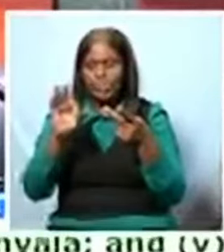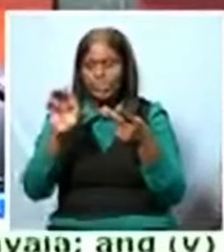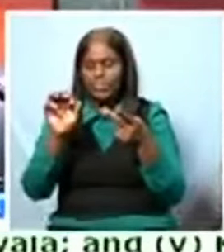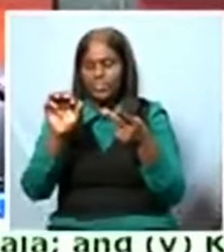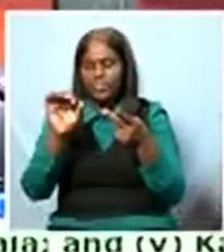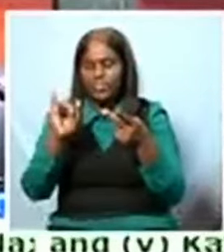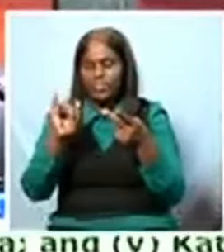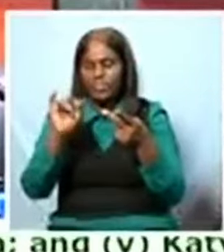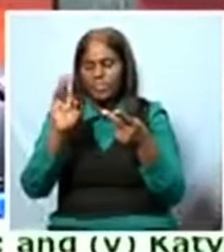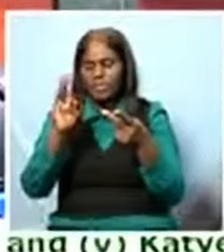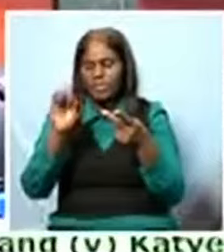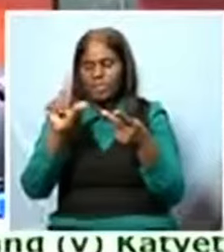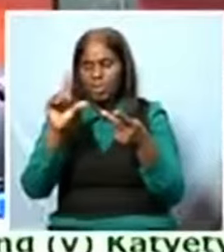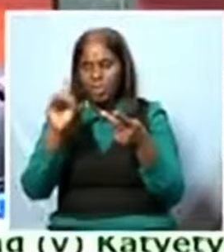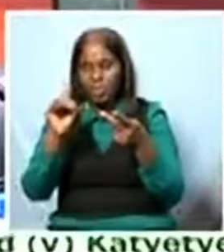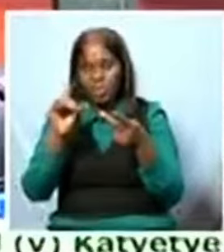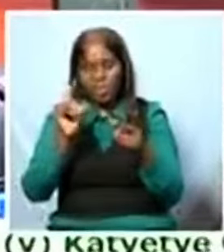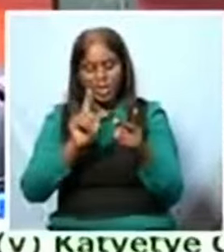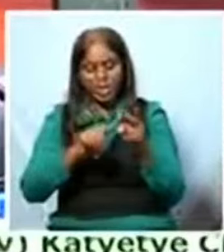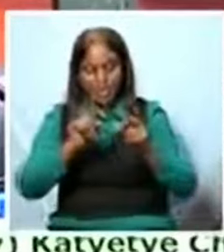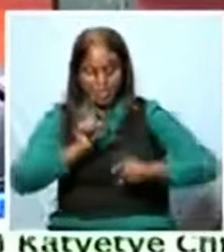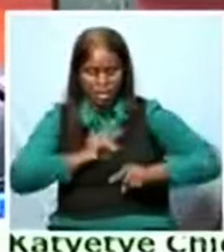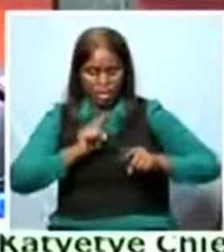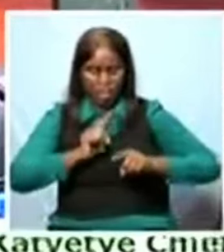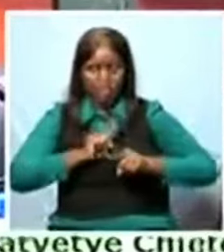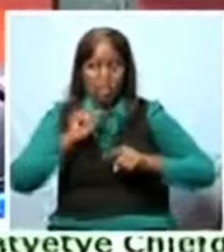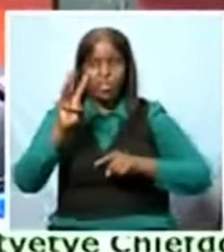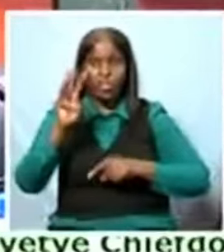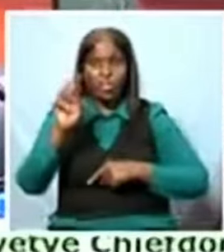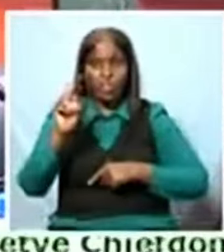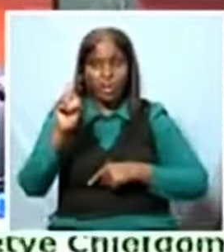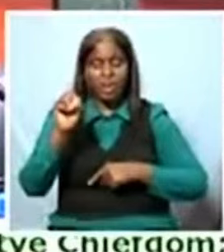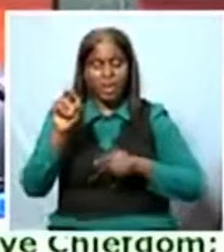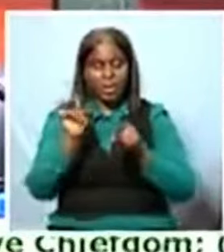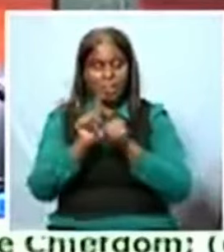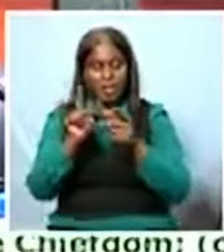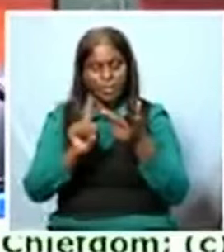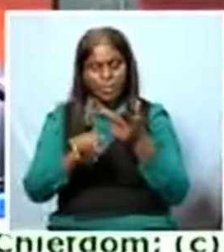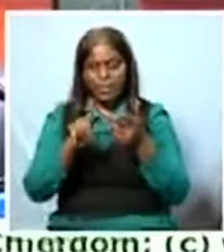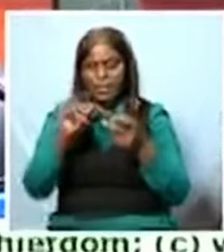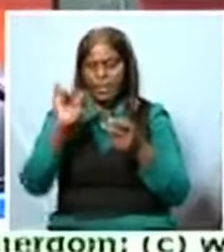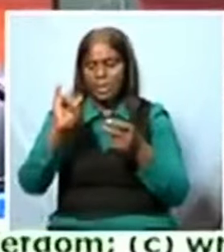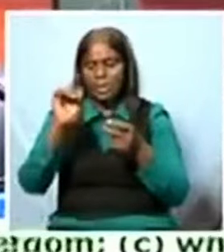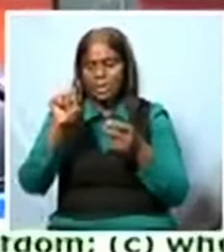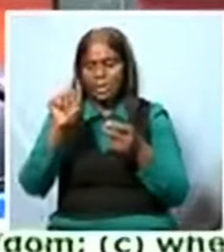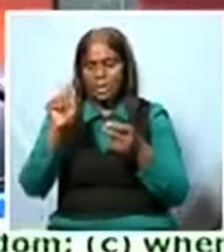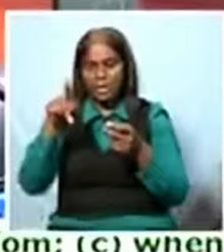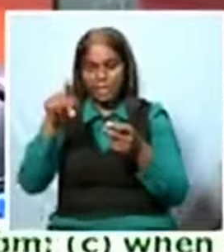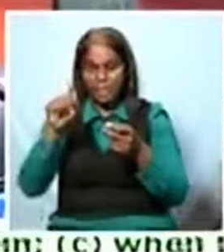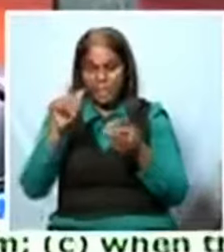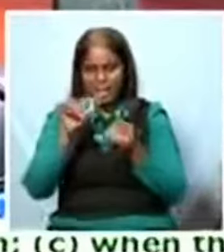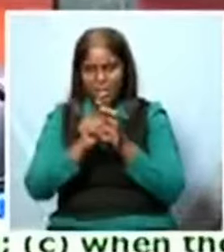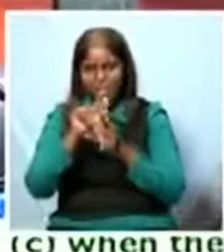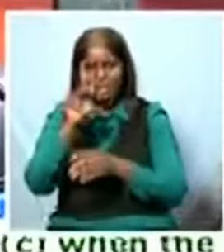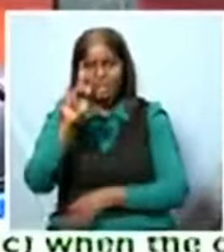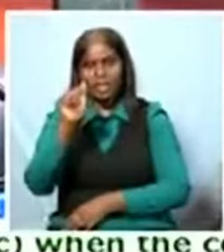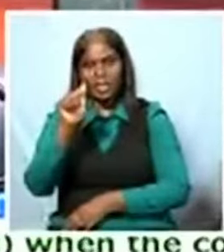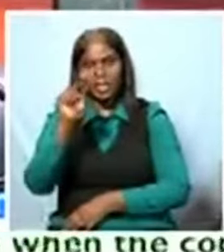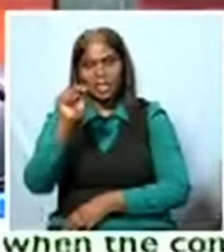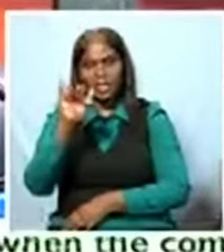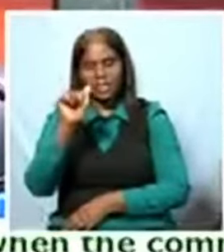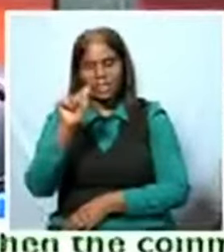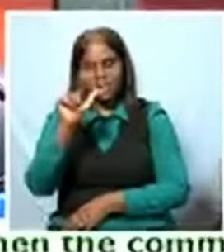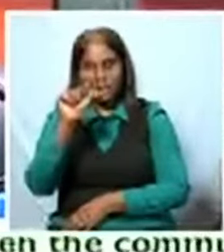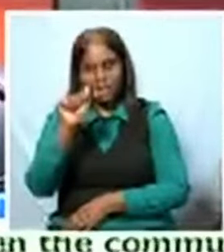Fingolo Community School in Luangwa Ward, and Itapa Community School in Kanyala